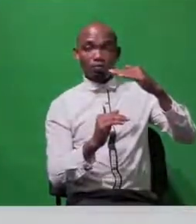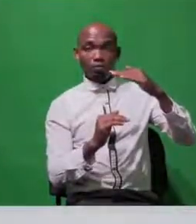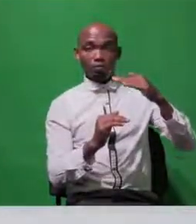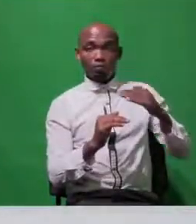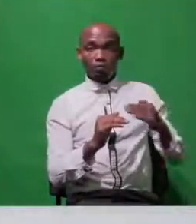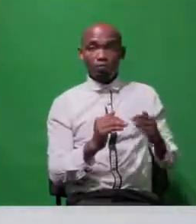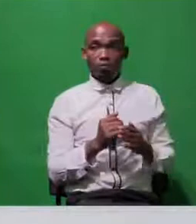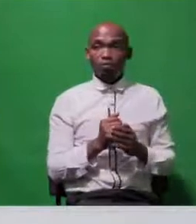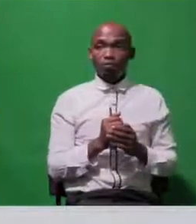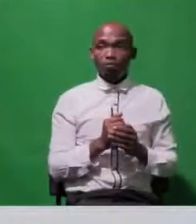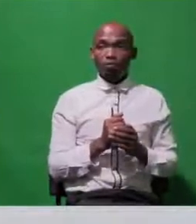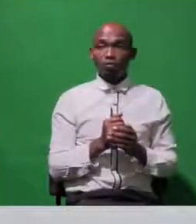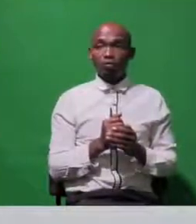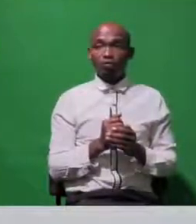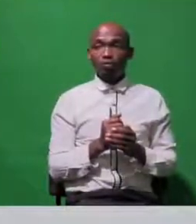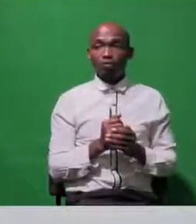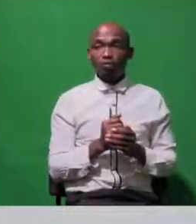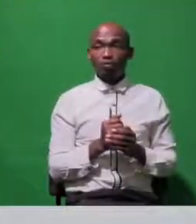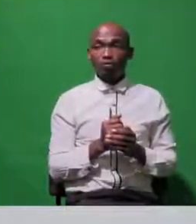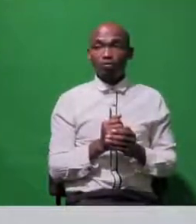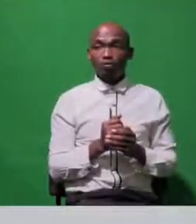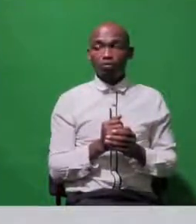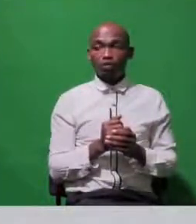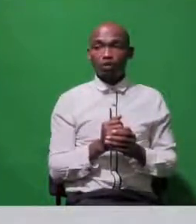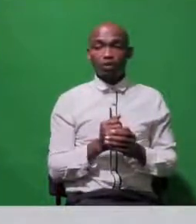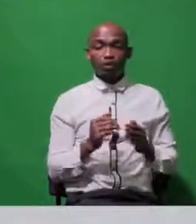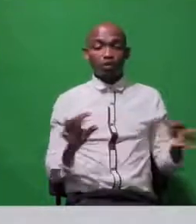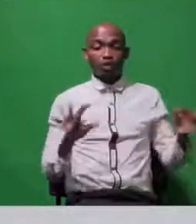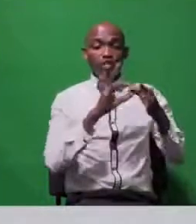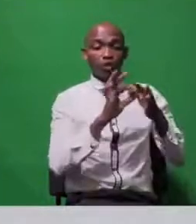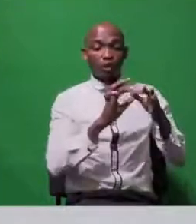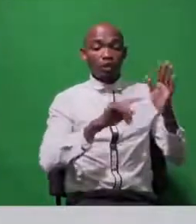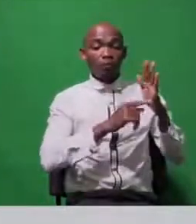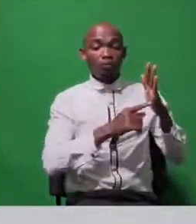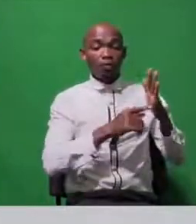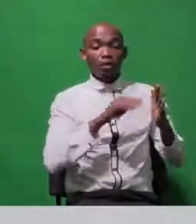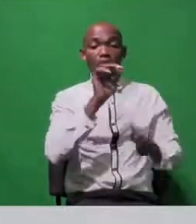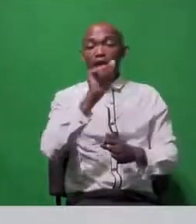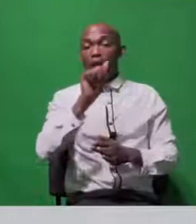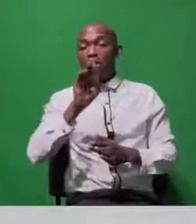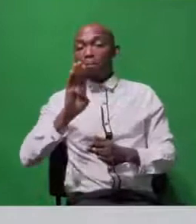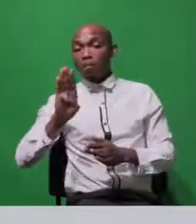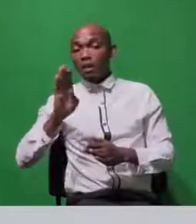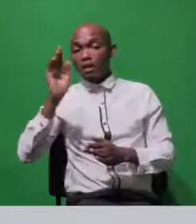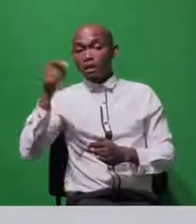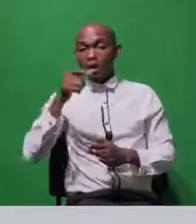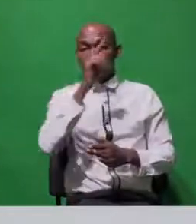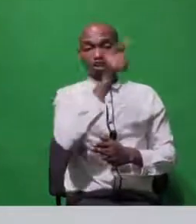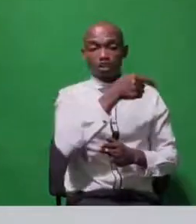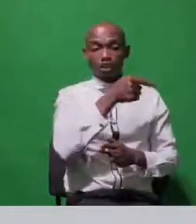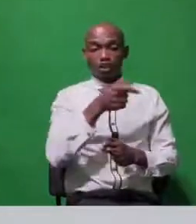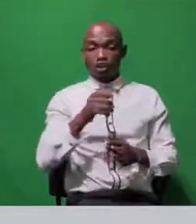a C dash. And then join the points A, B, and the C dash. So the